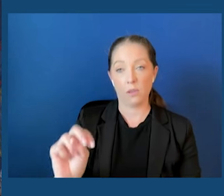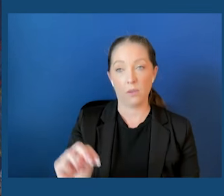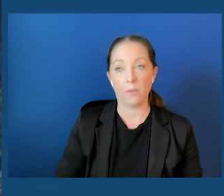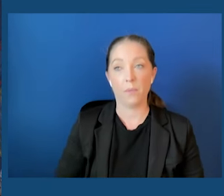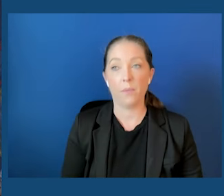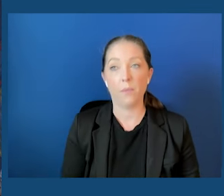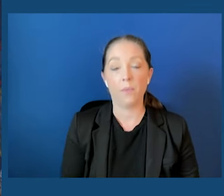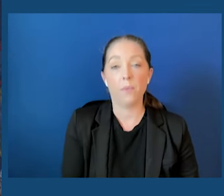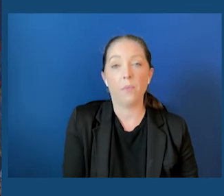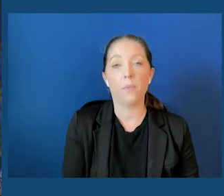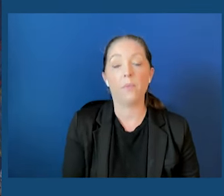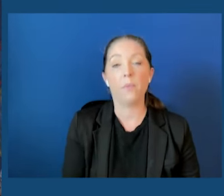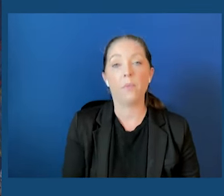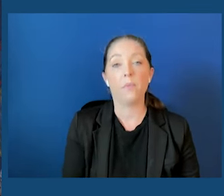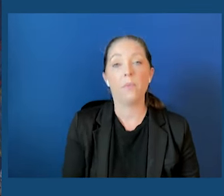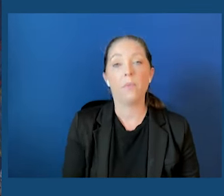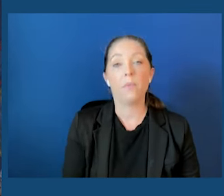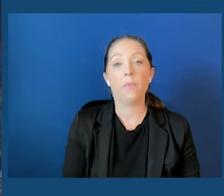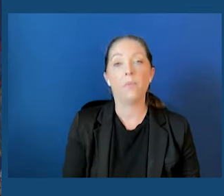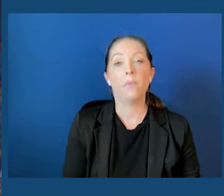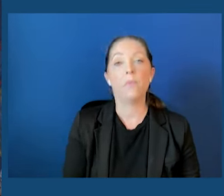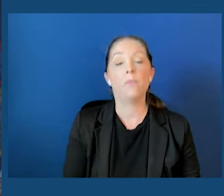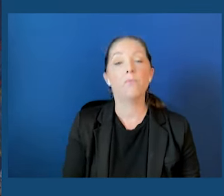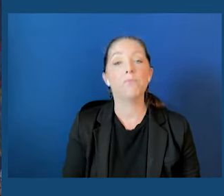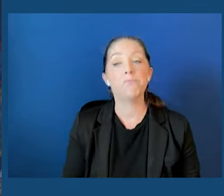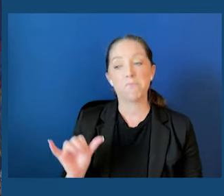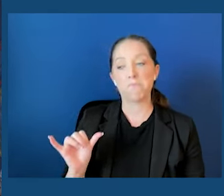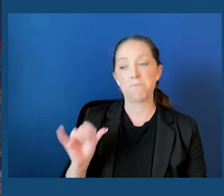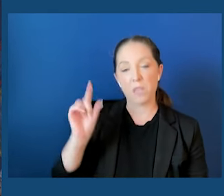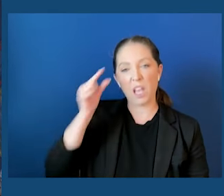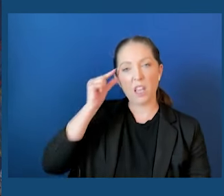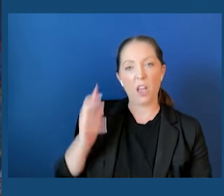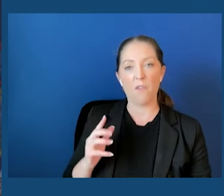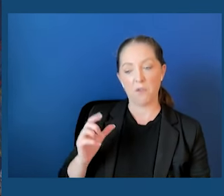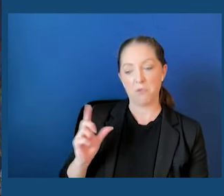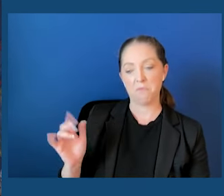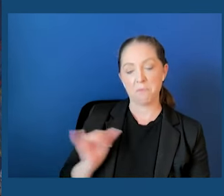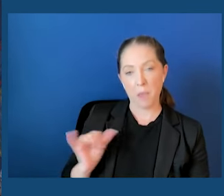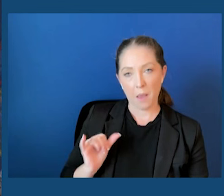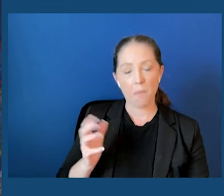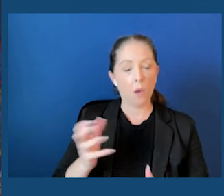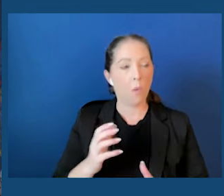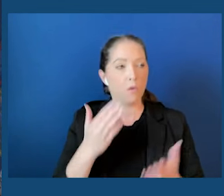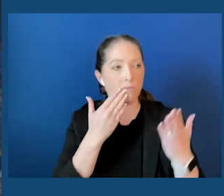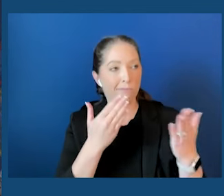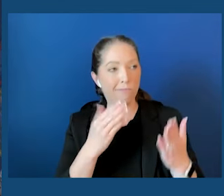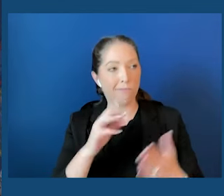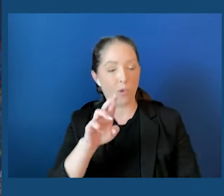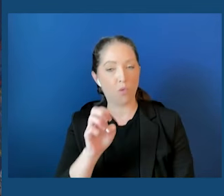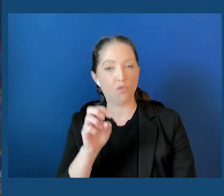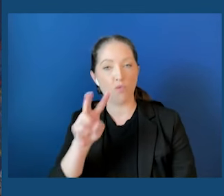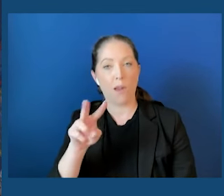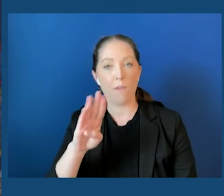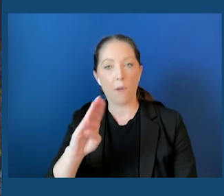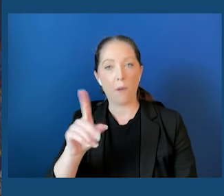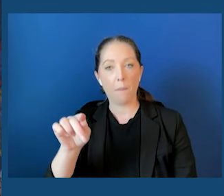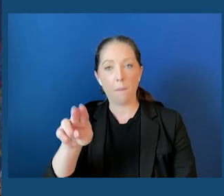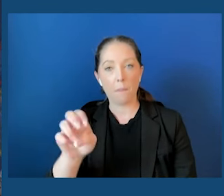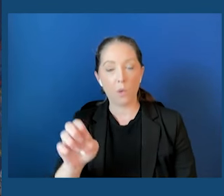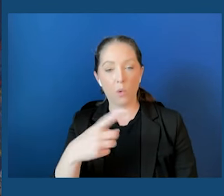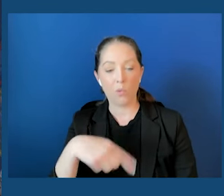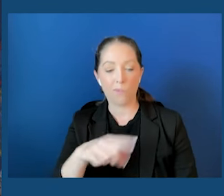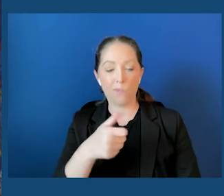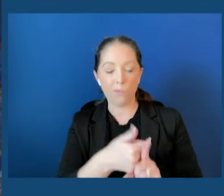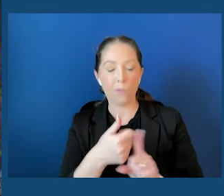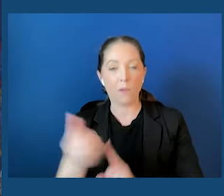I also, like the governor, would like to thank Reverend Mark Blue, Chairman of the Commission, for